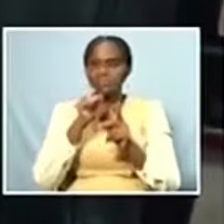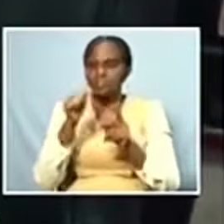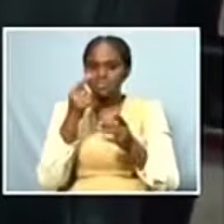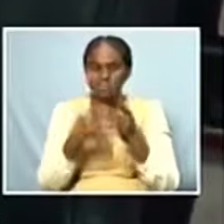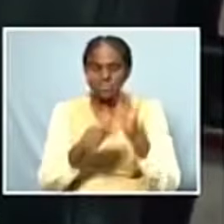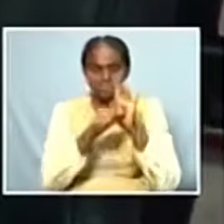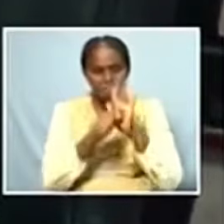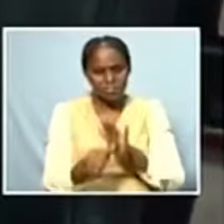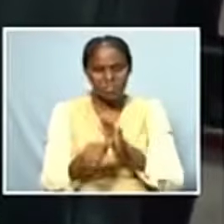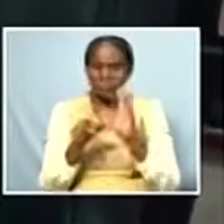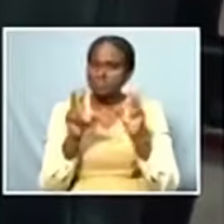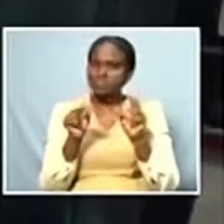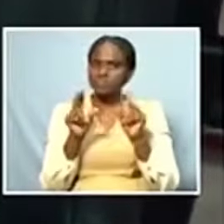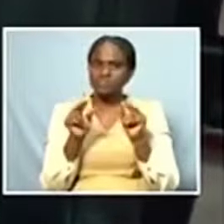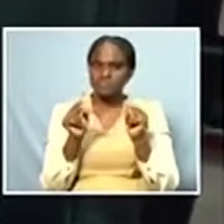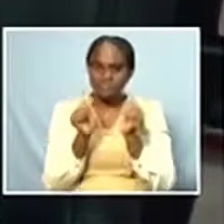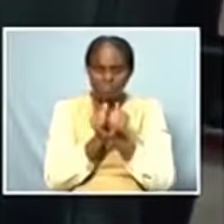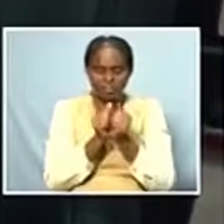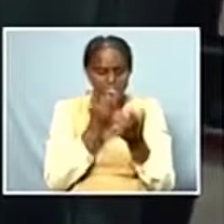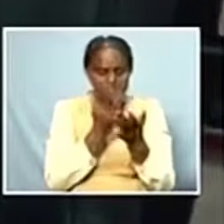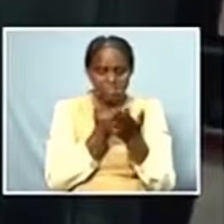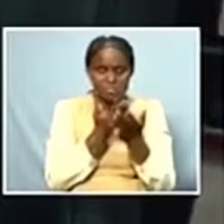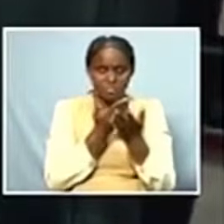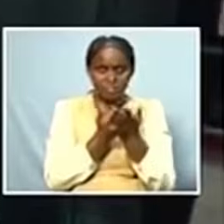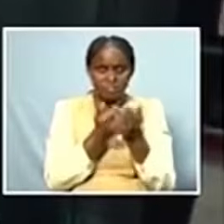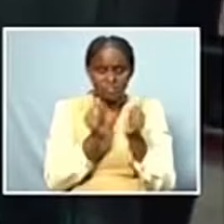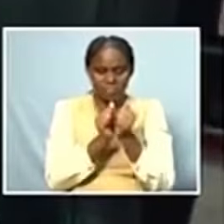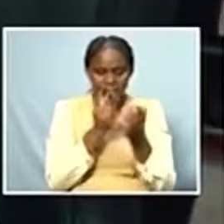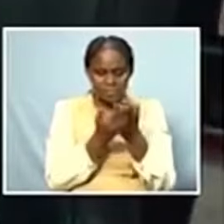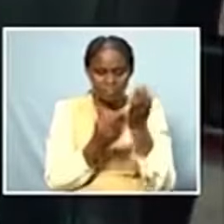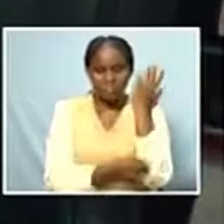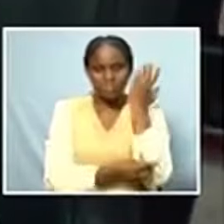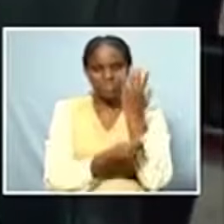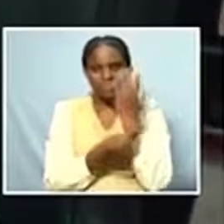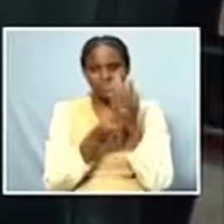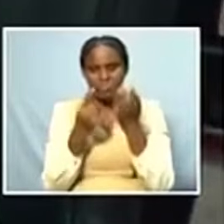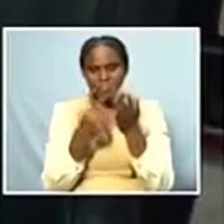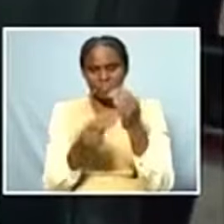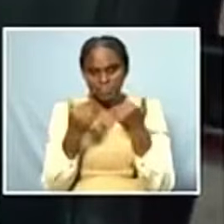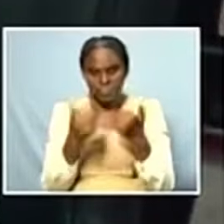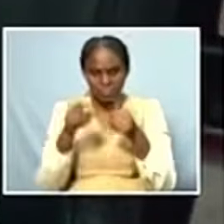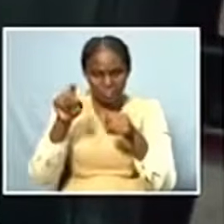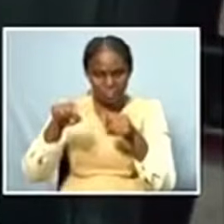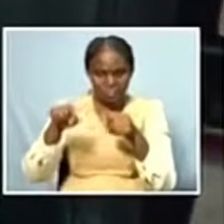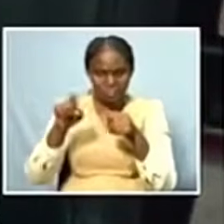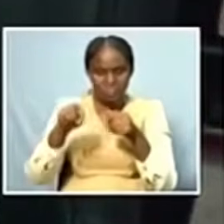being deprived with these developments that are